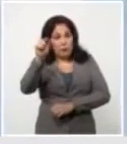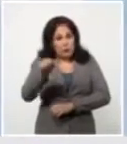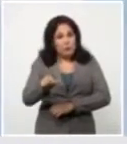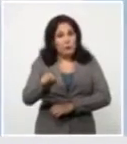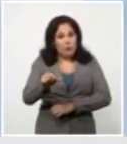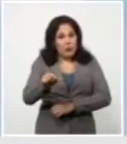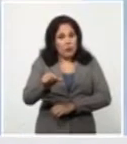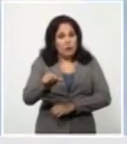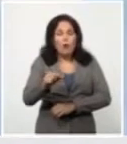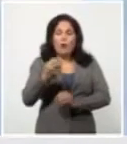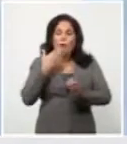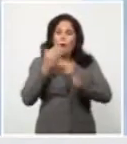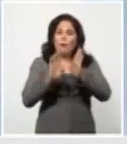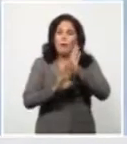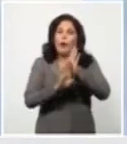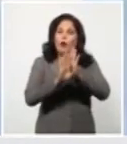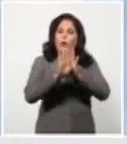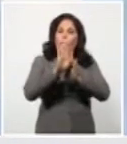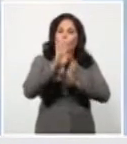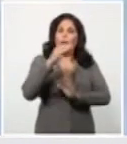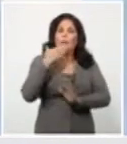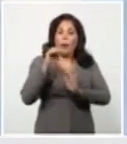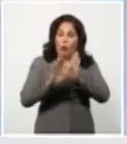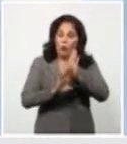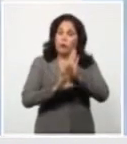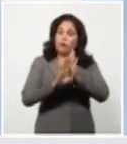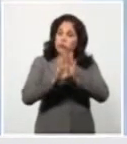98.7%, have a stable clinical course.